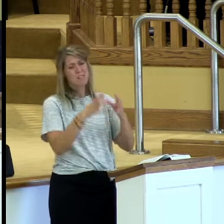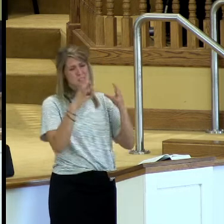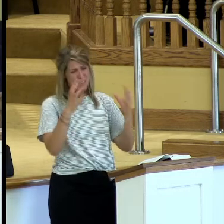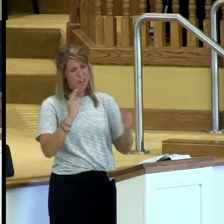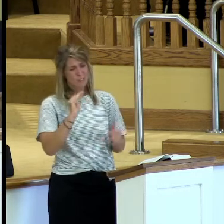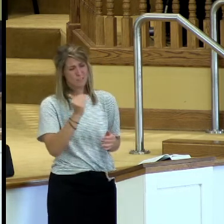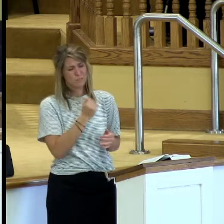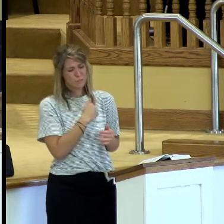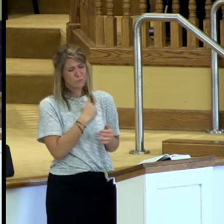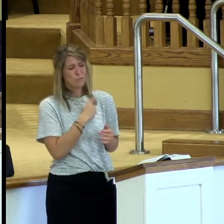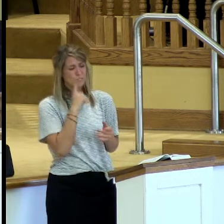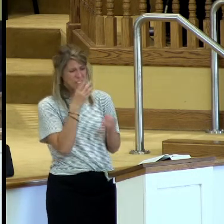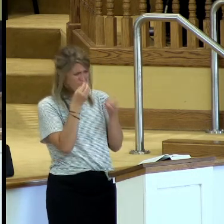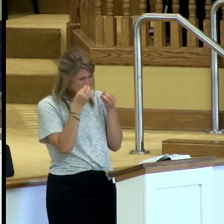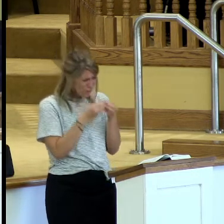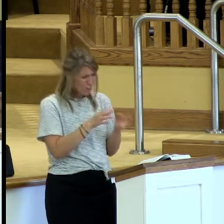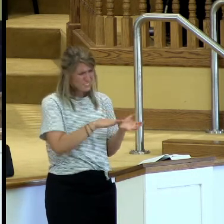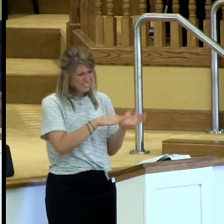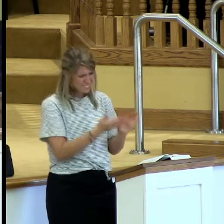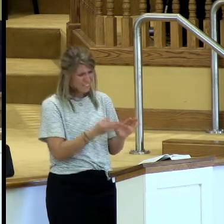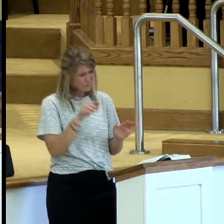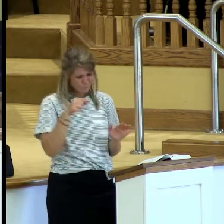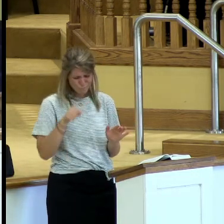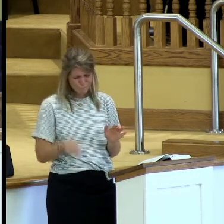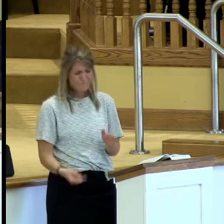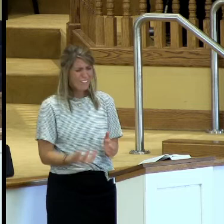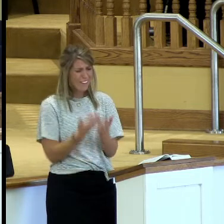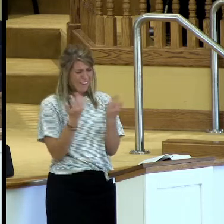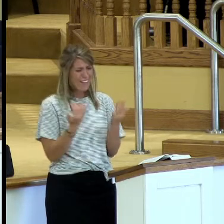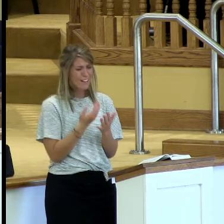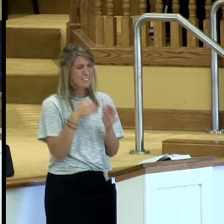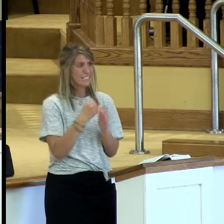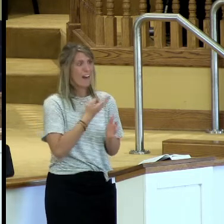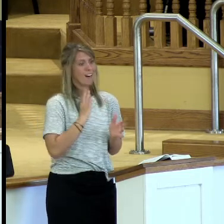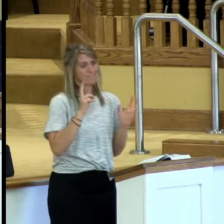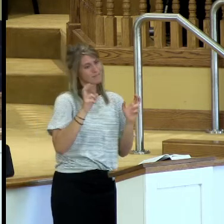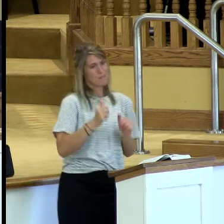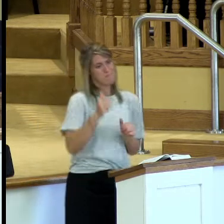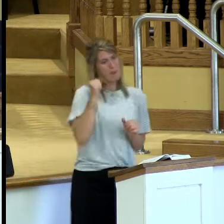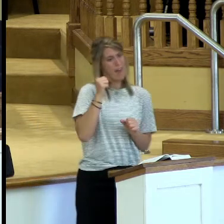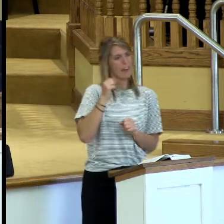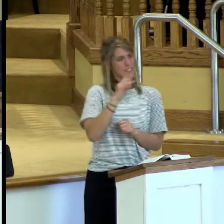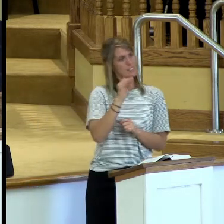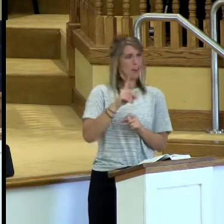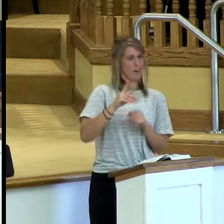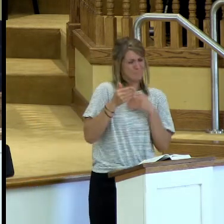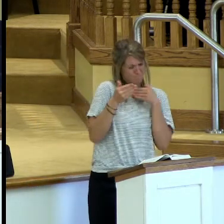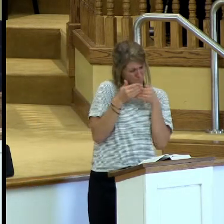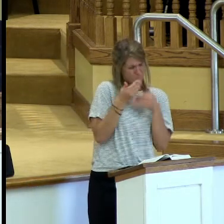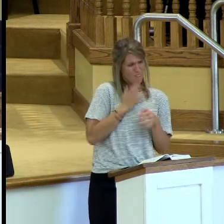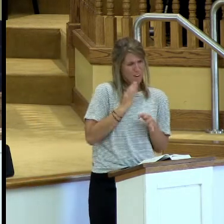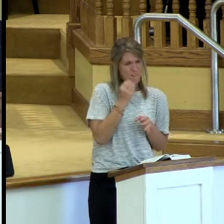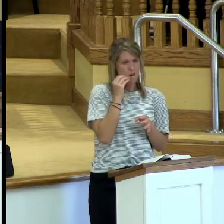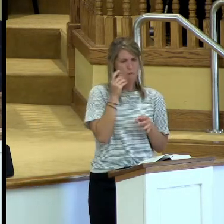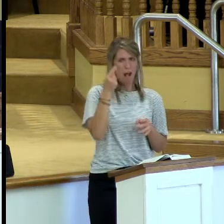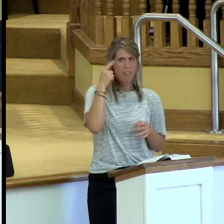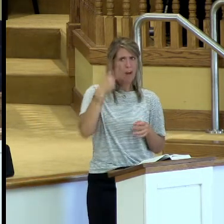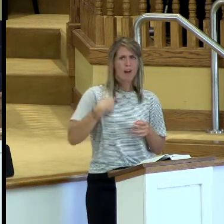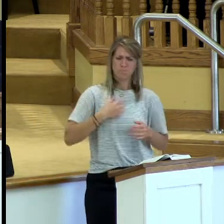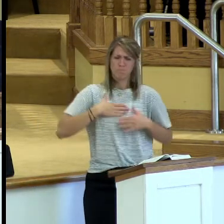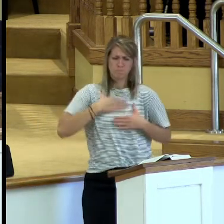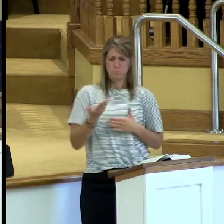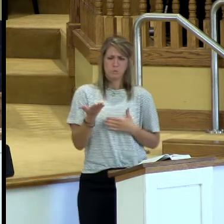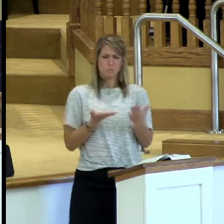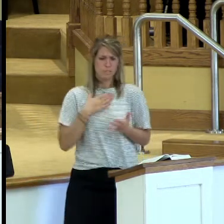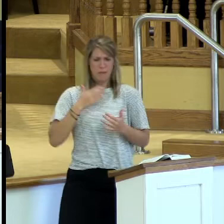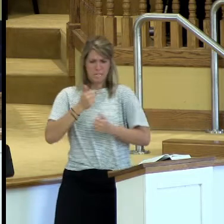of souls are lost and dying and going to hell in our backyard. That's what I was going with earlier. I thought I was serving my country whenever